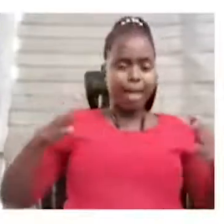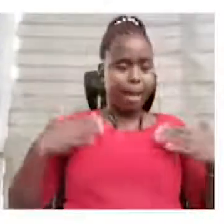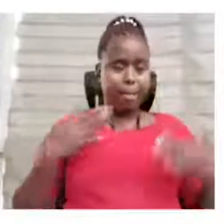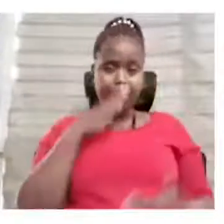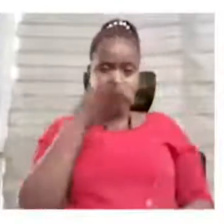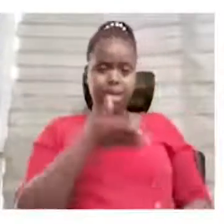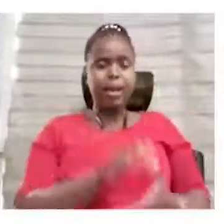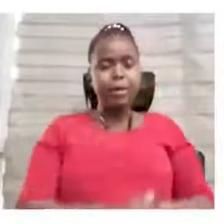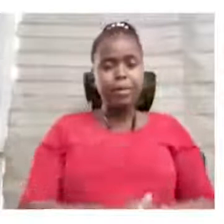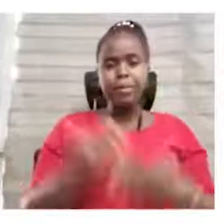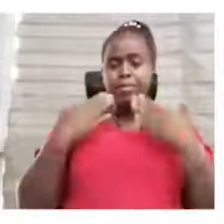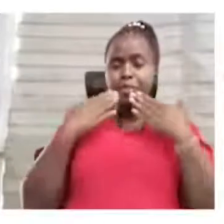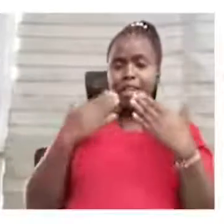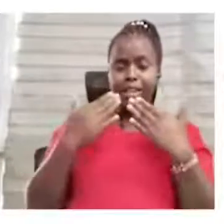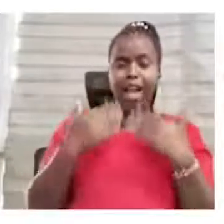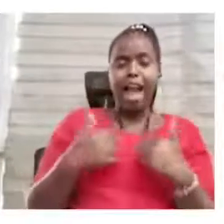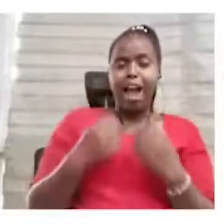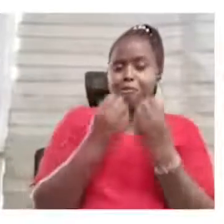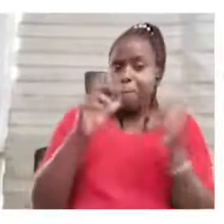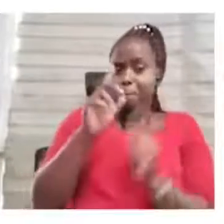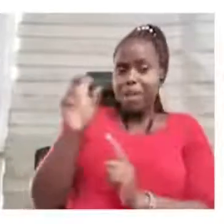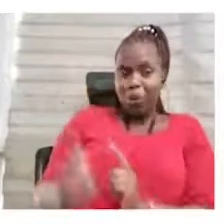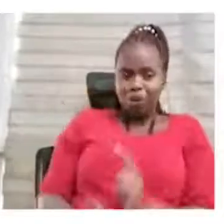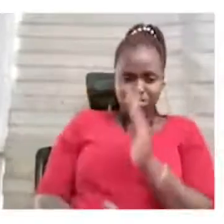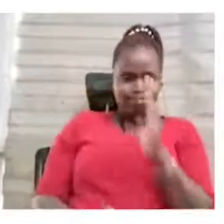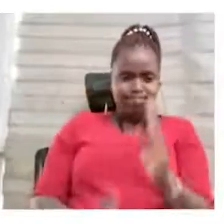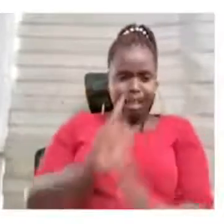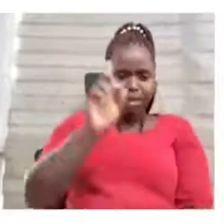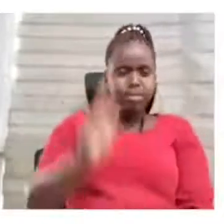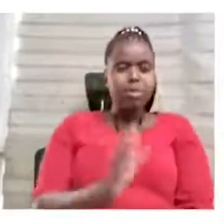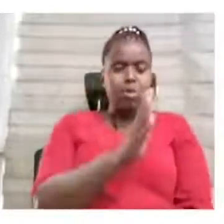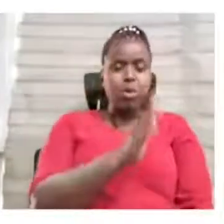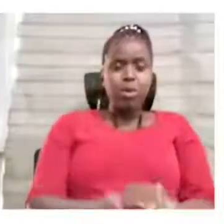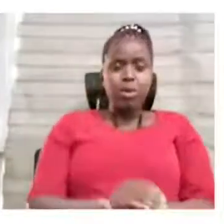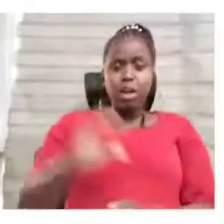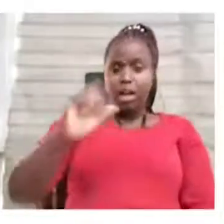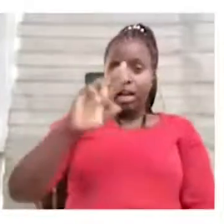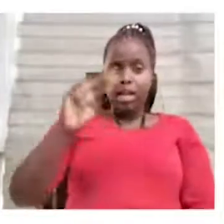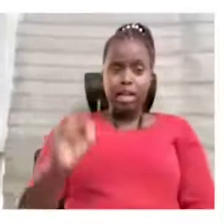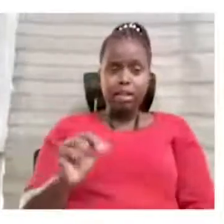Thank you. I have many questions for you, like for all the rest of the panel. Karen?